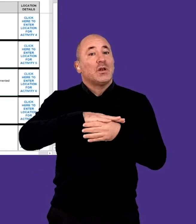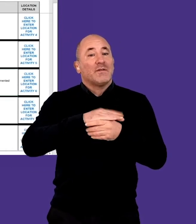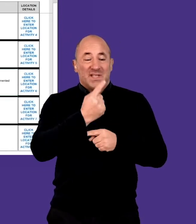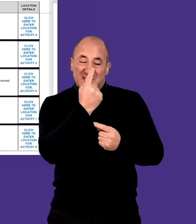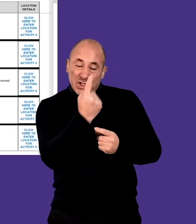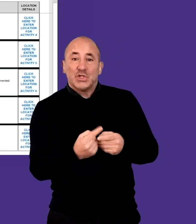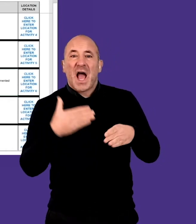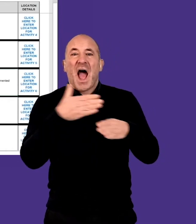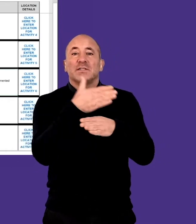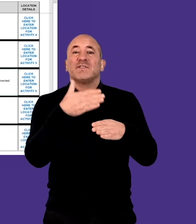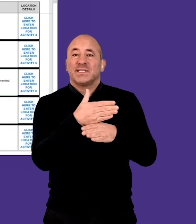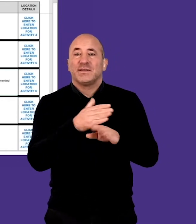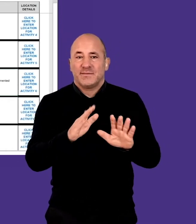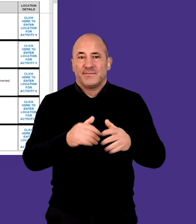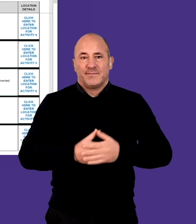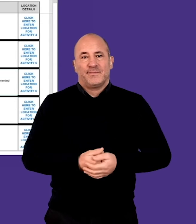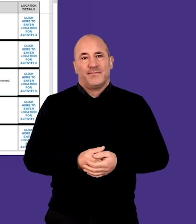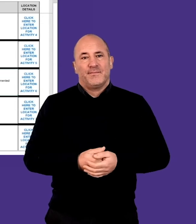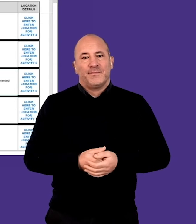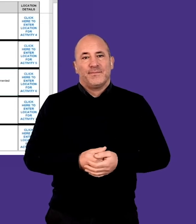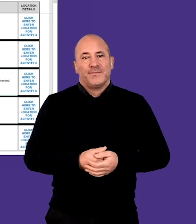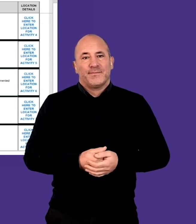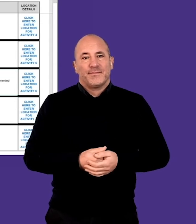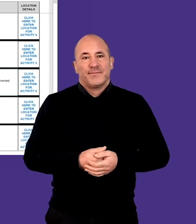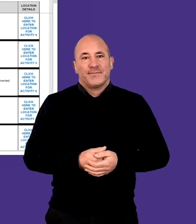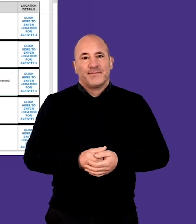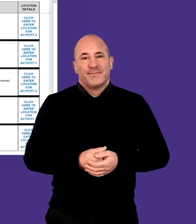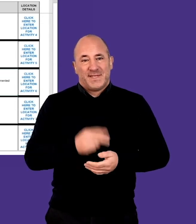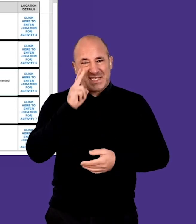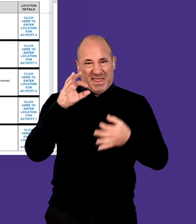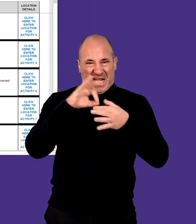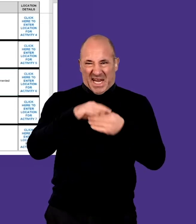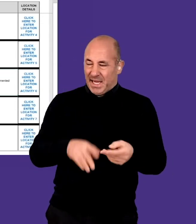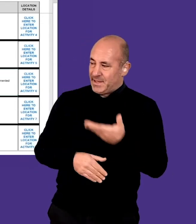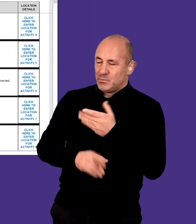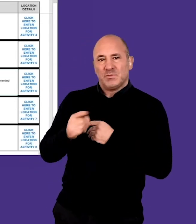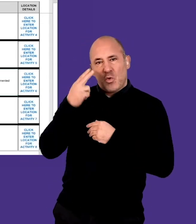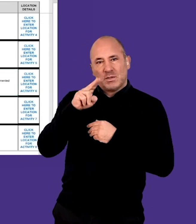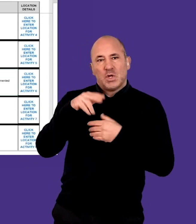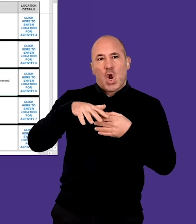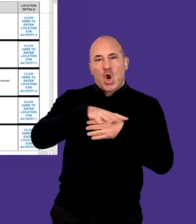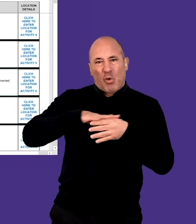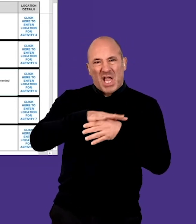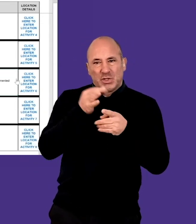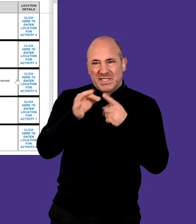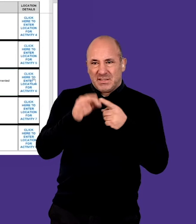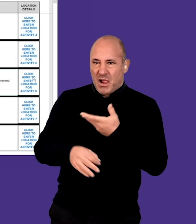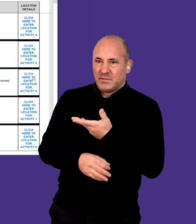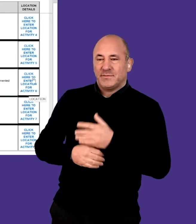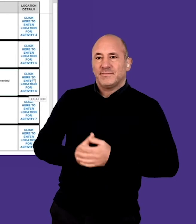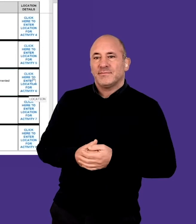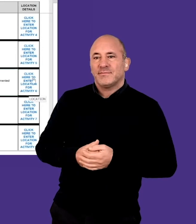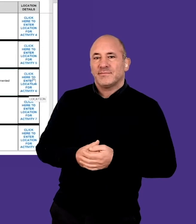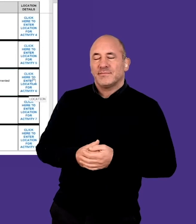to provide location details for each activity that you detail in this template. By clicking the link here,